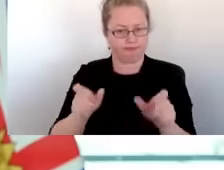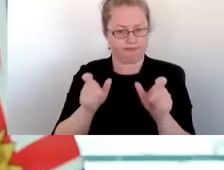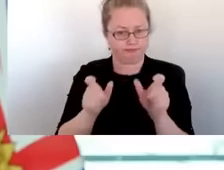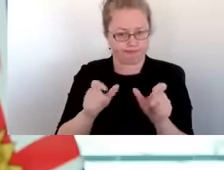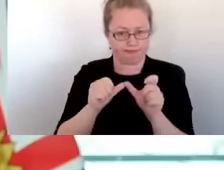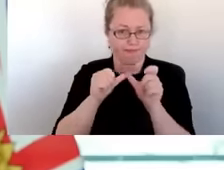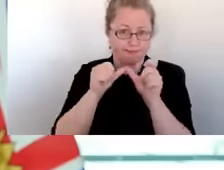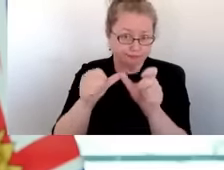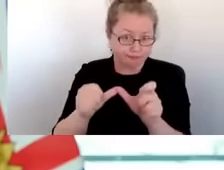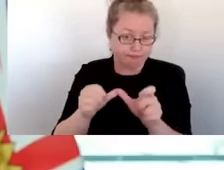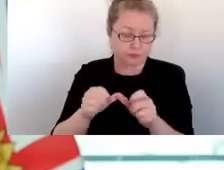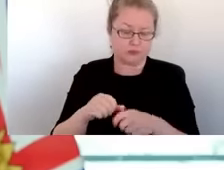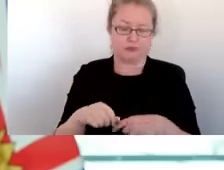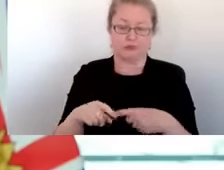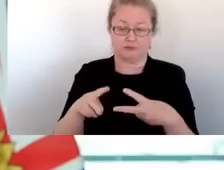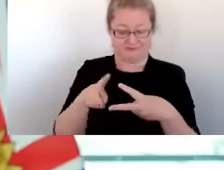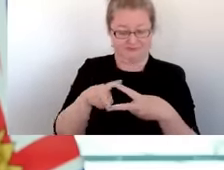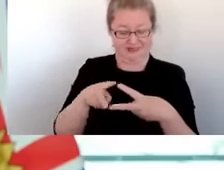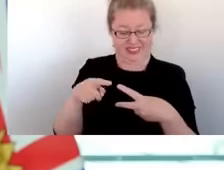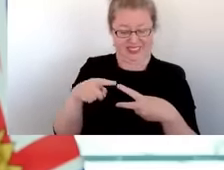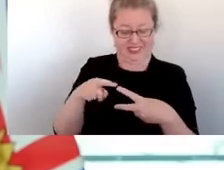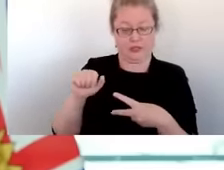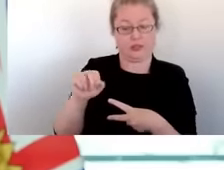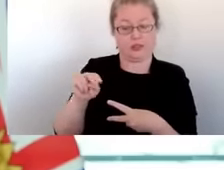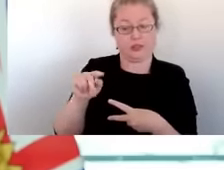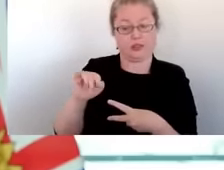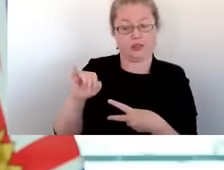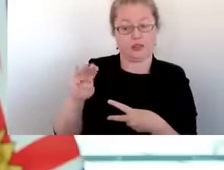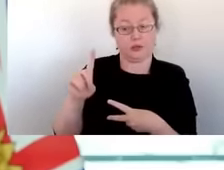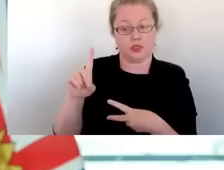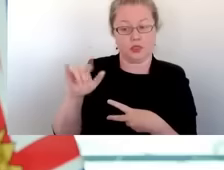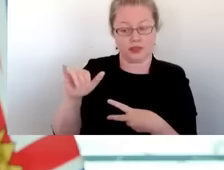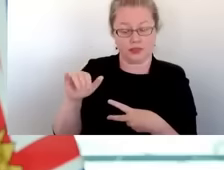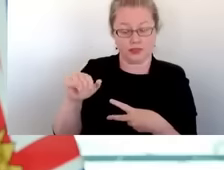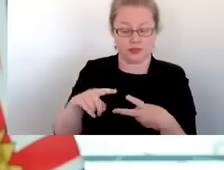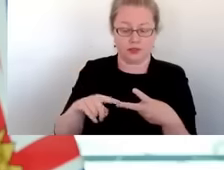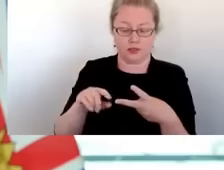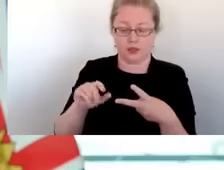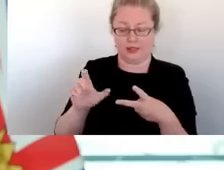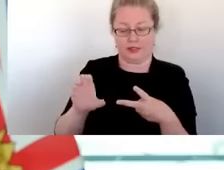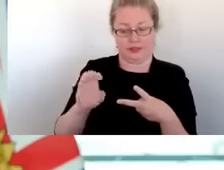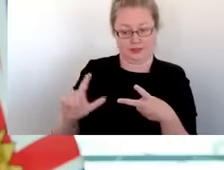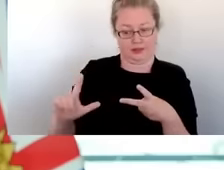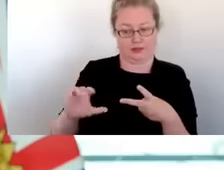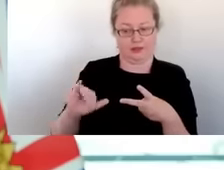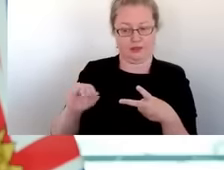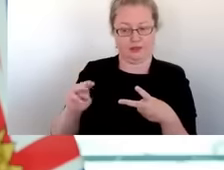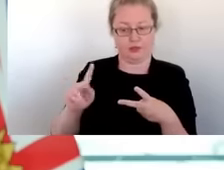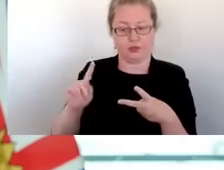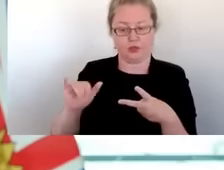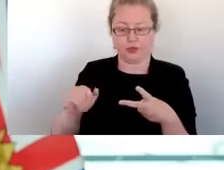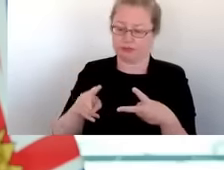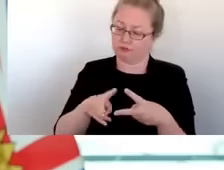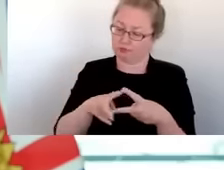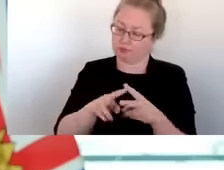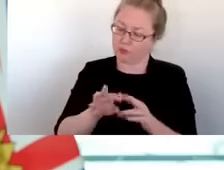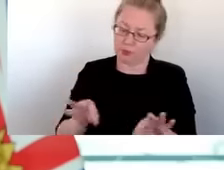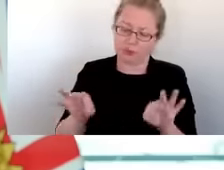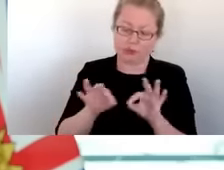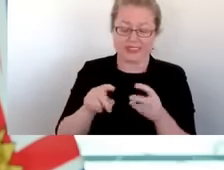those antibodies, which also fade over time, but that stronger cell-mediated immunity that we now know from the